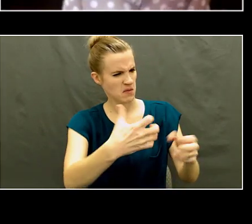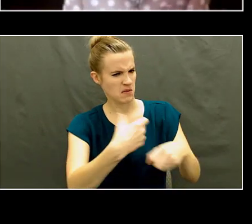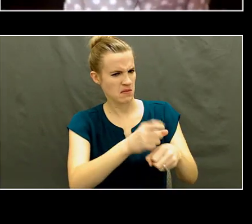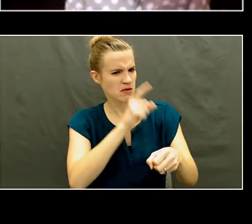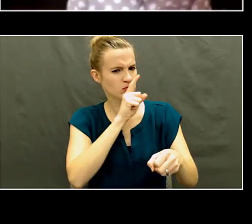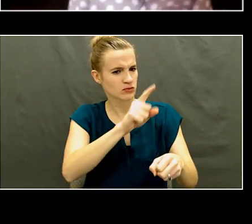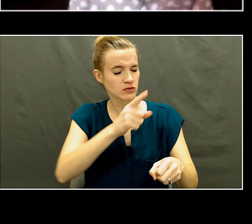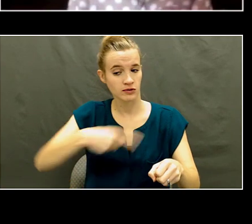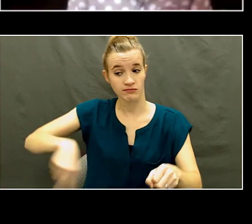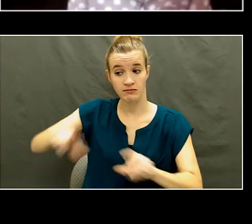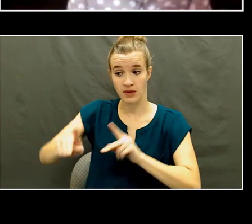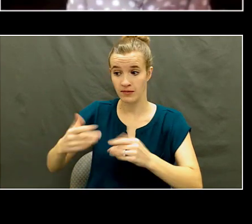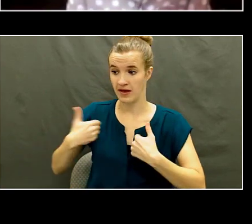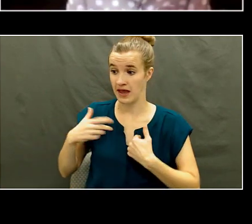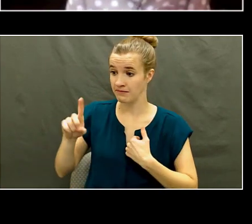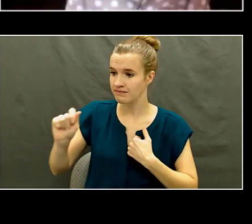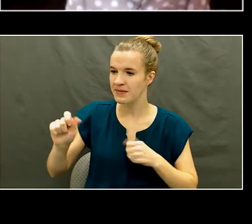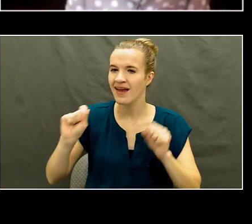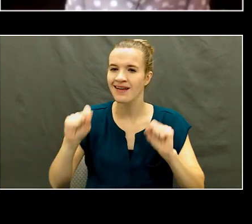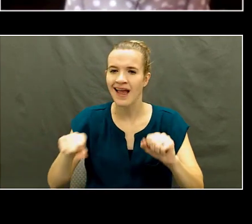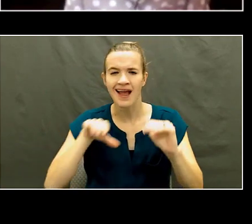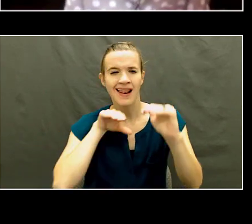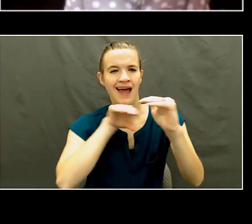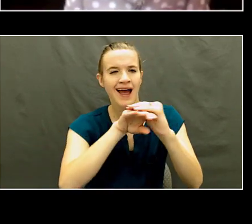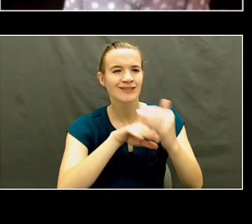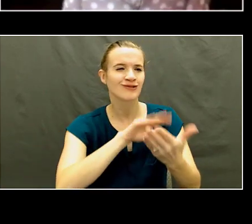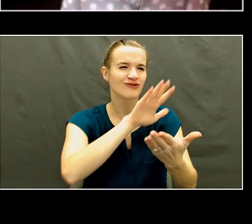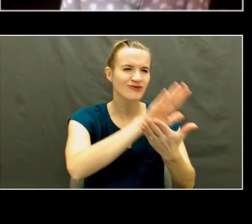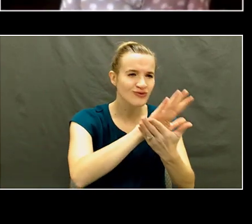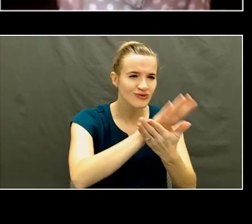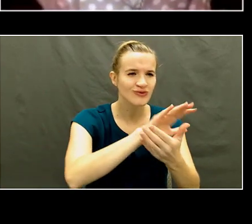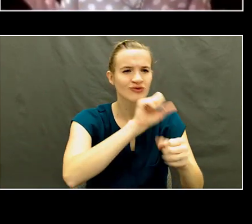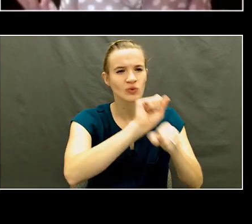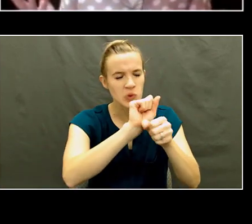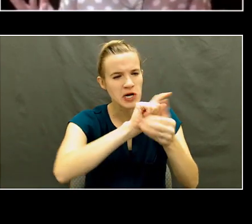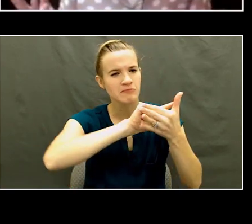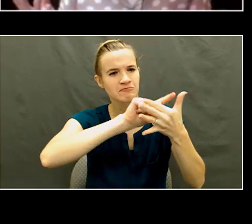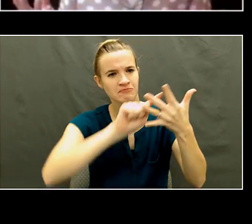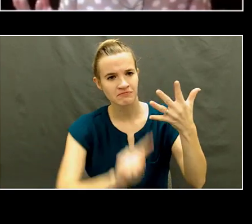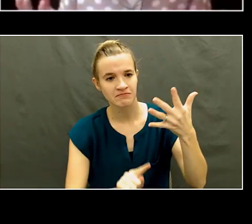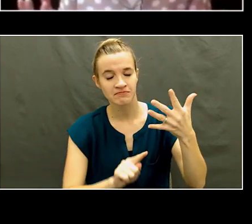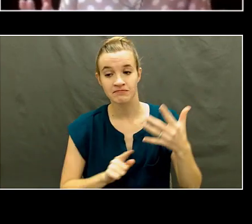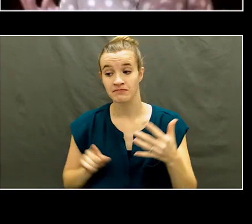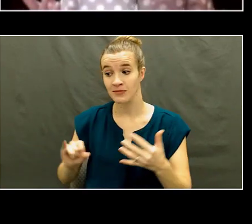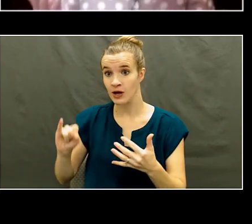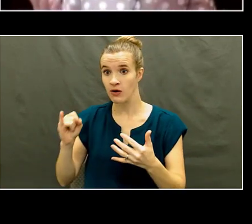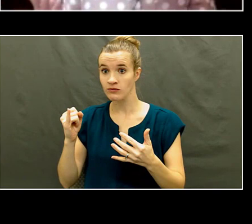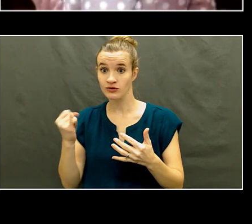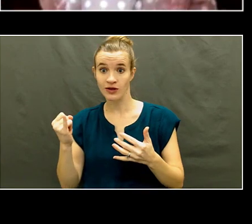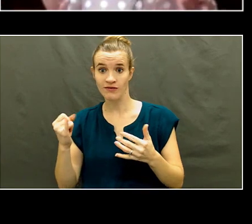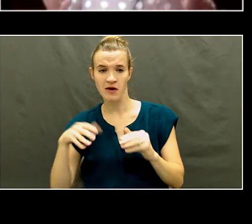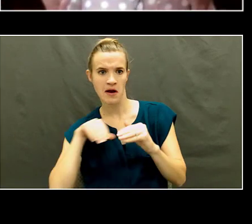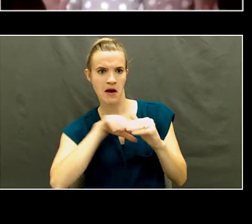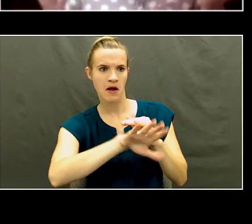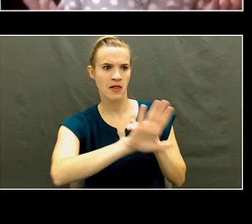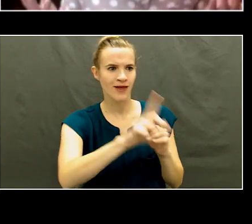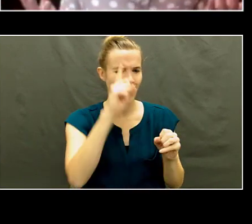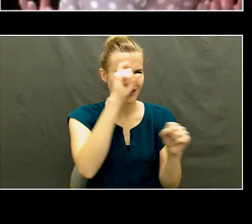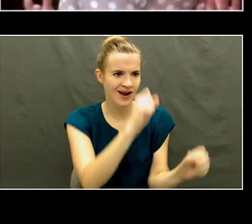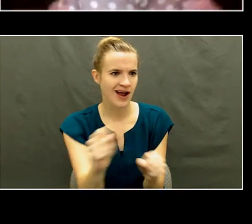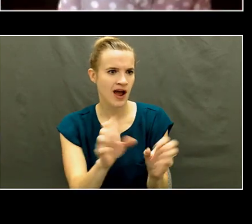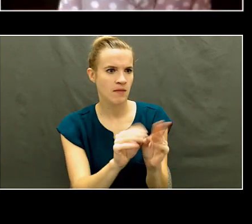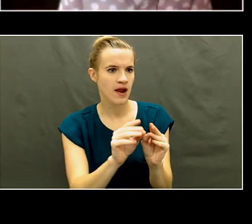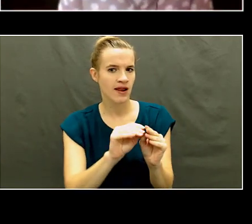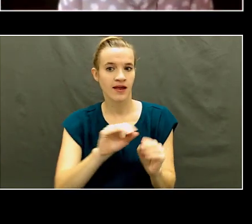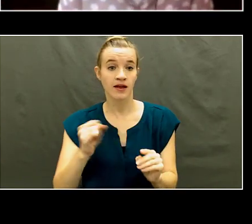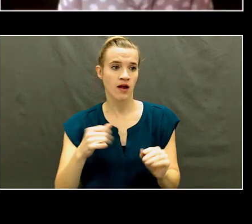more, so they attend a strategy meeting. Jennifer has never seen anything like it. The room is full of